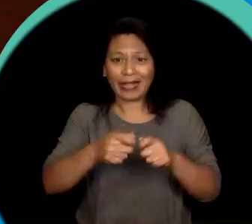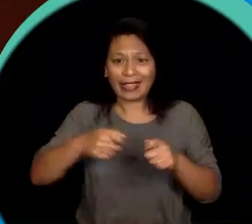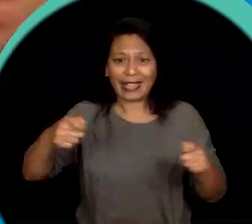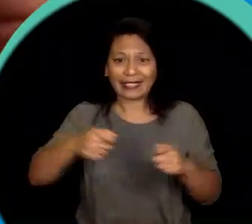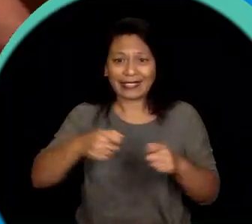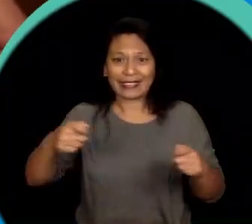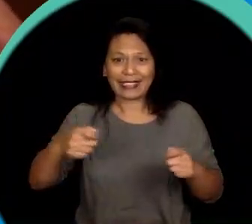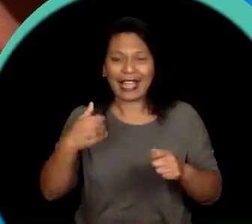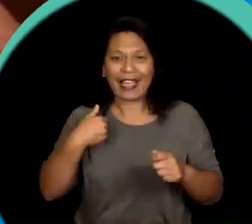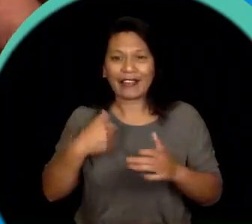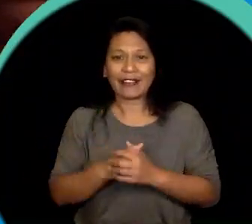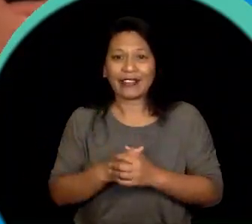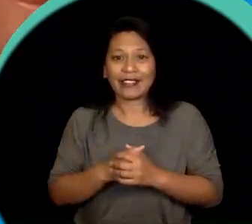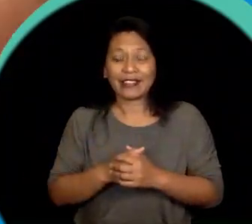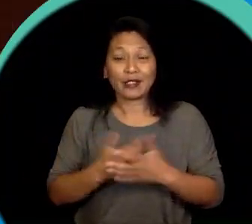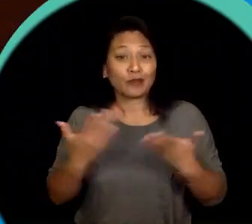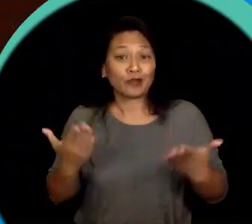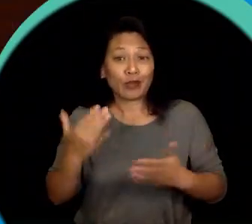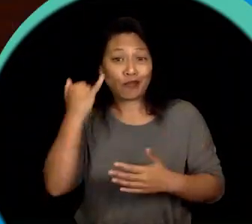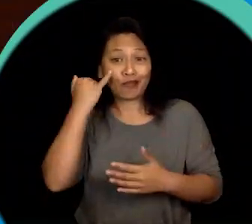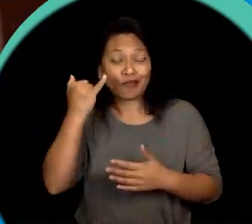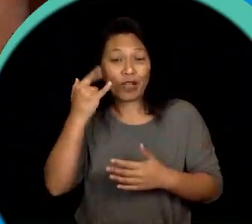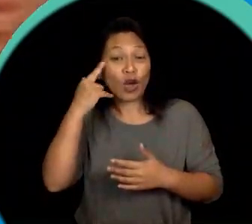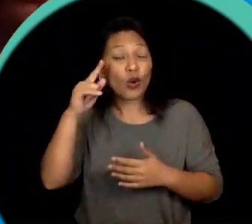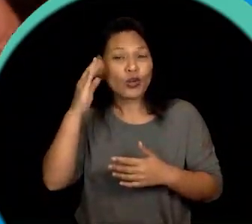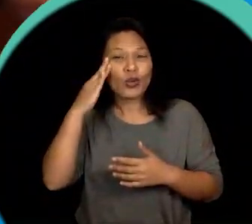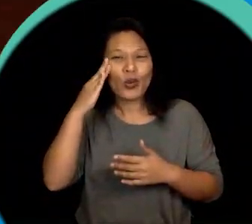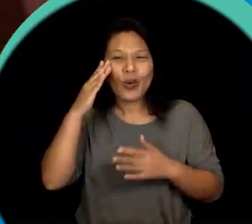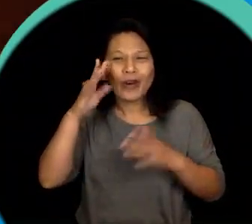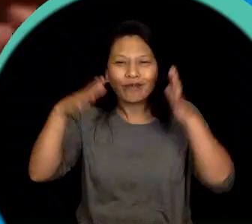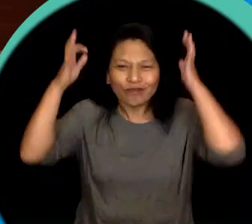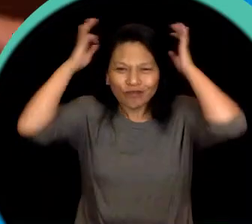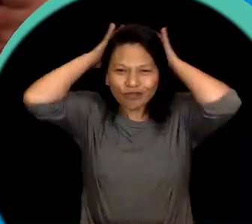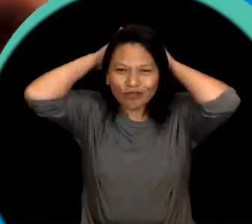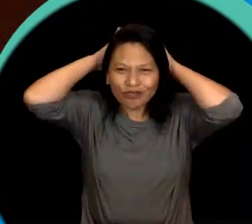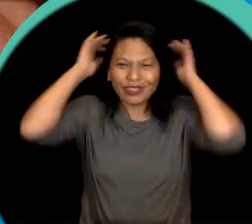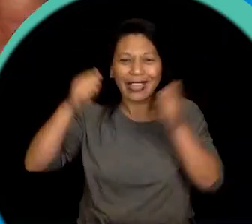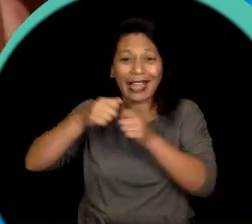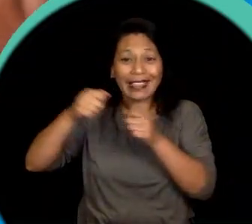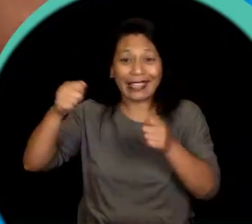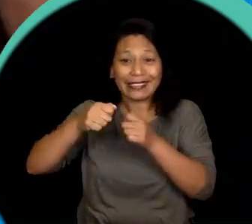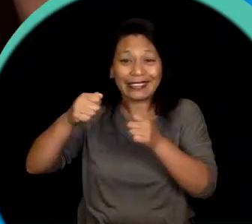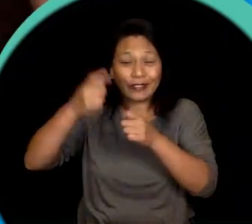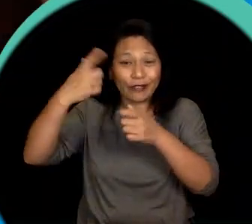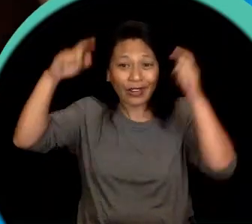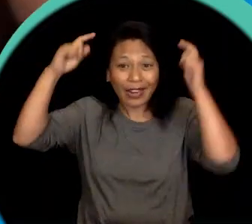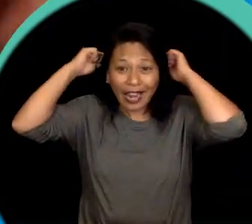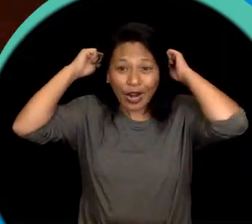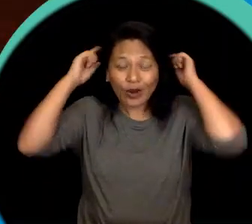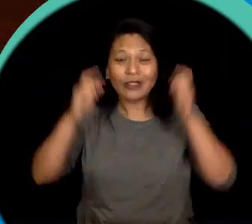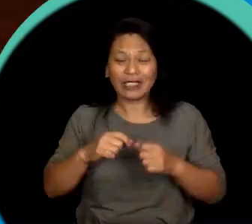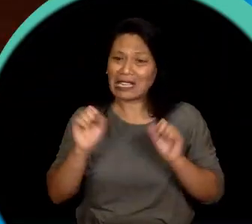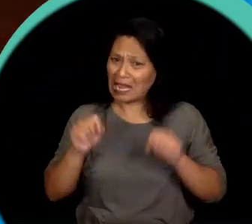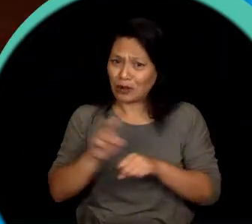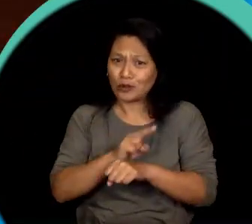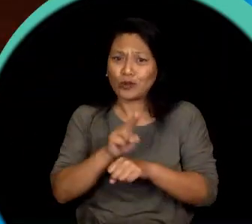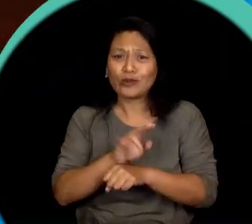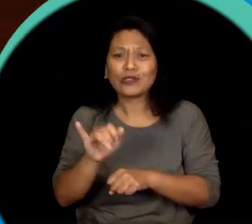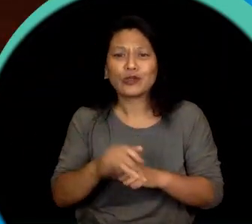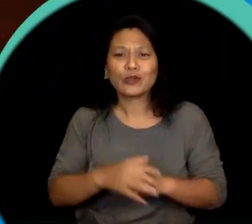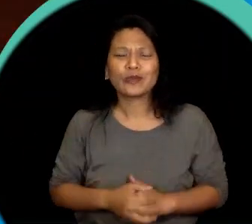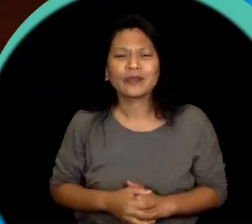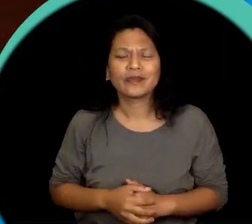first. So you can use a hairband for this as well, and I just throw it. Oh, then I think,